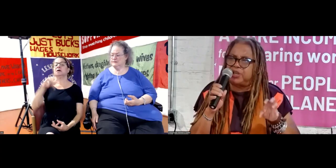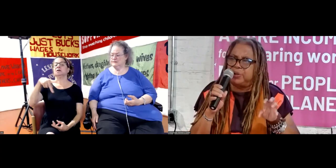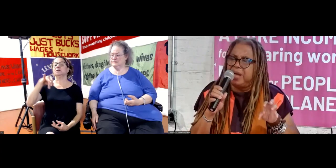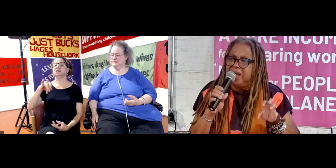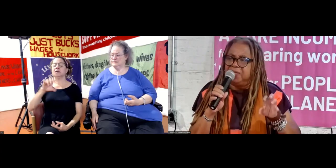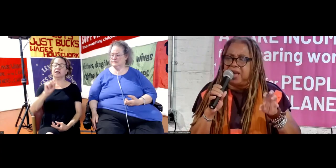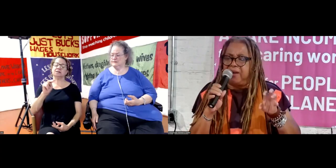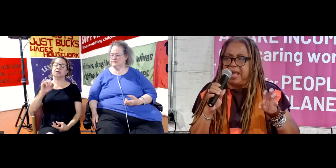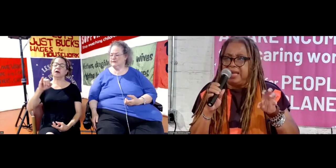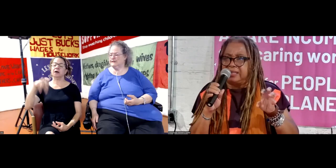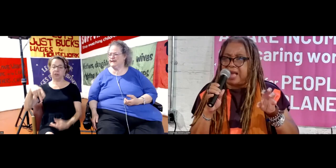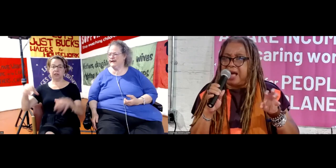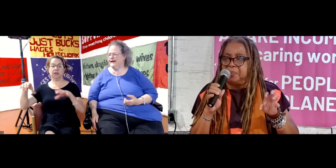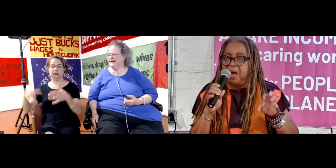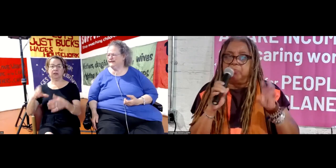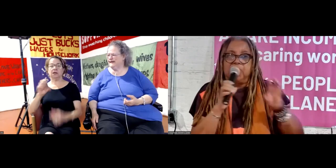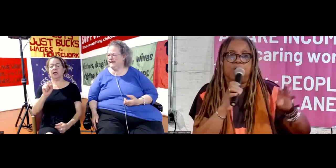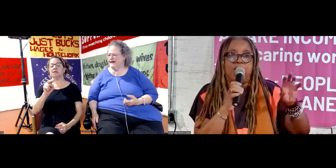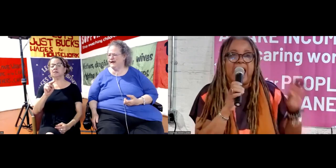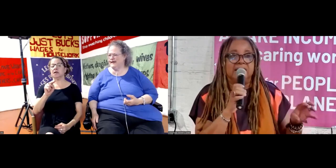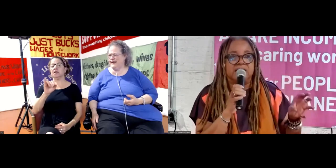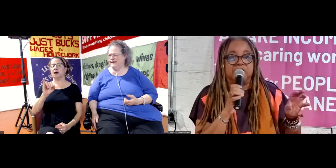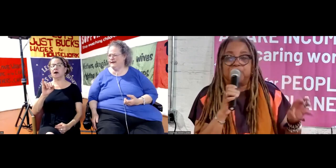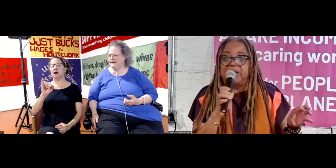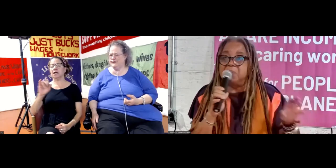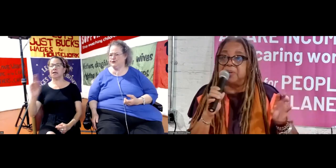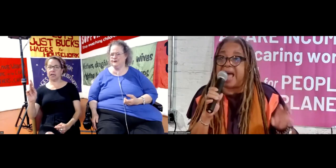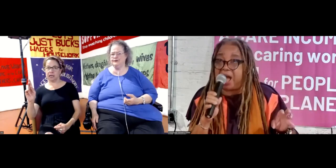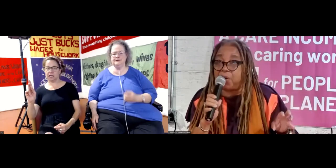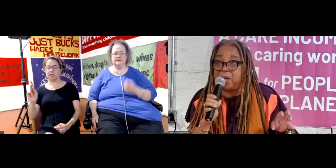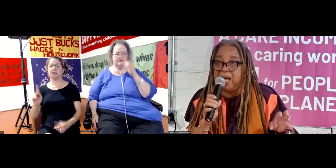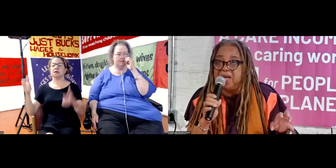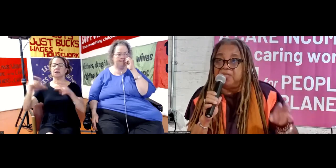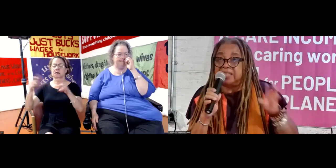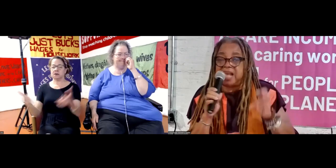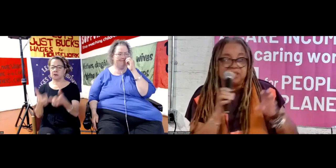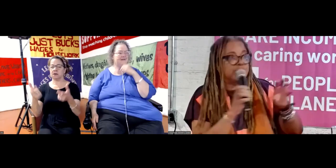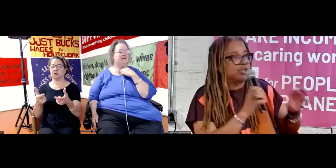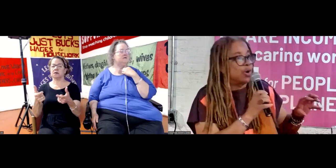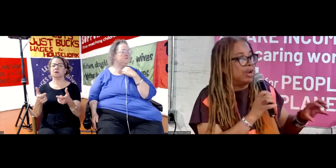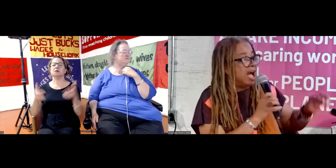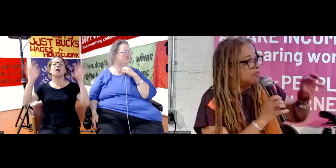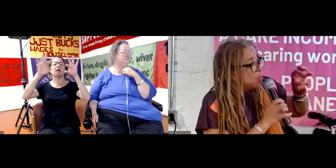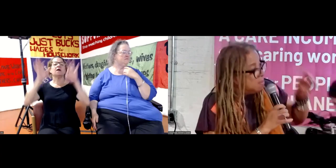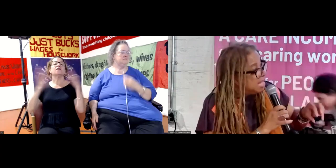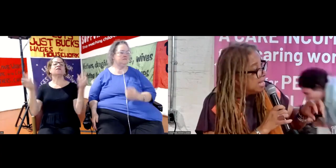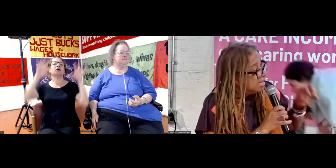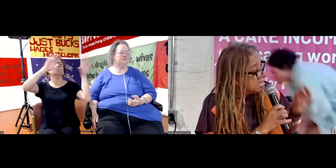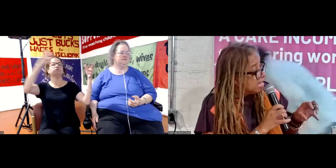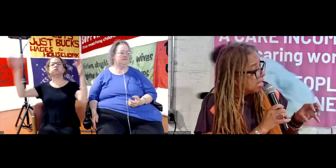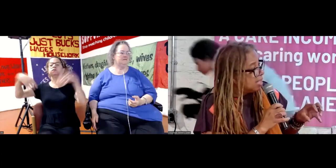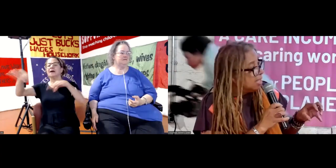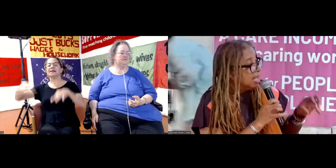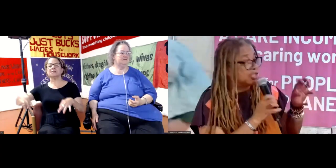say too, there is a book called Hands on the Freedom Plow that tells a story of women